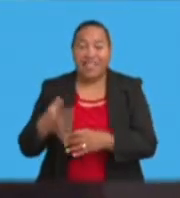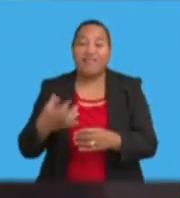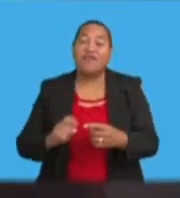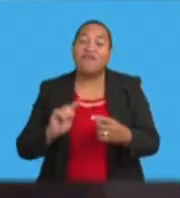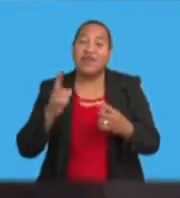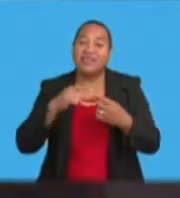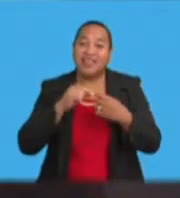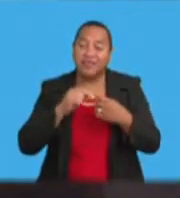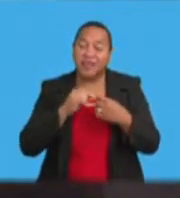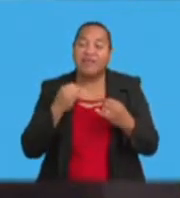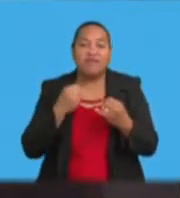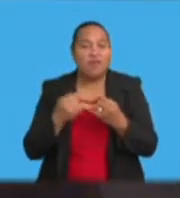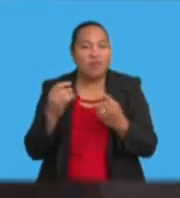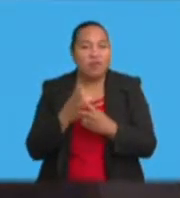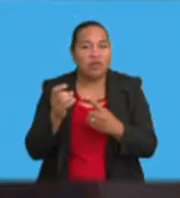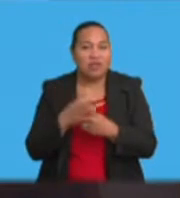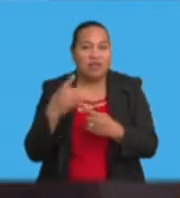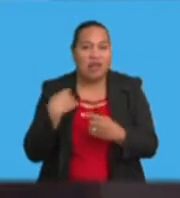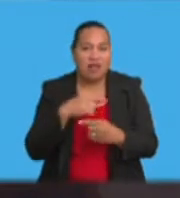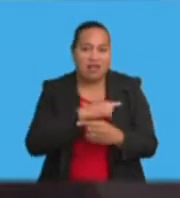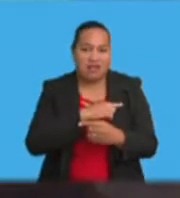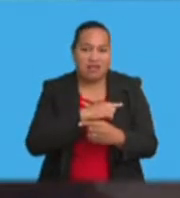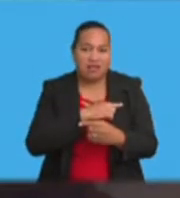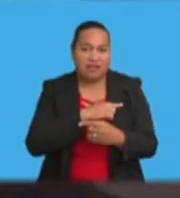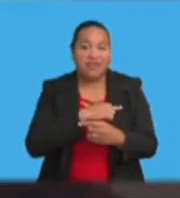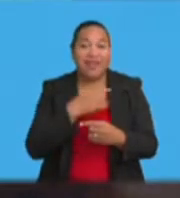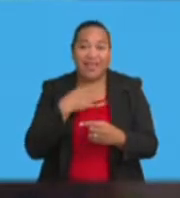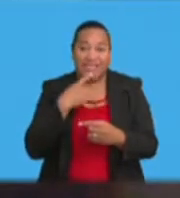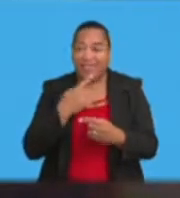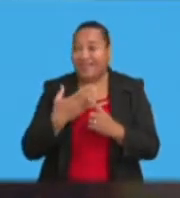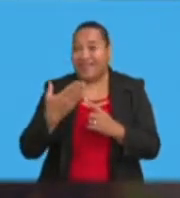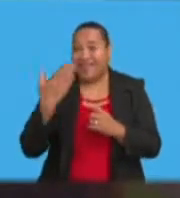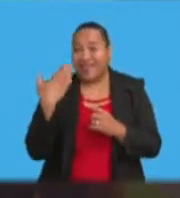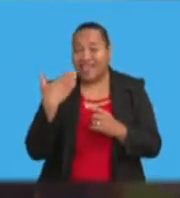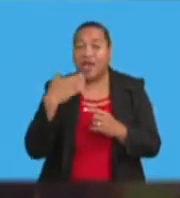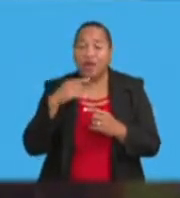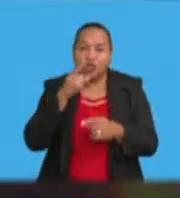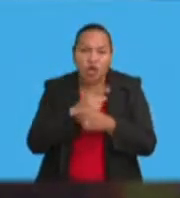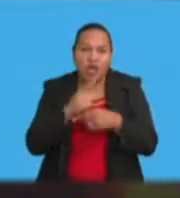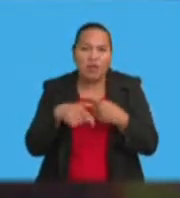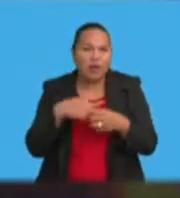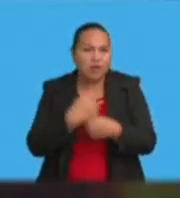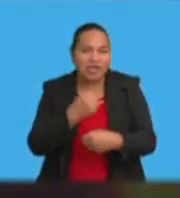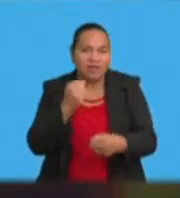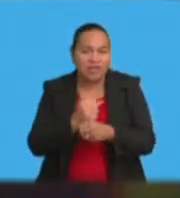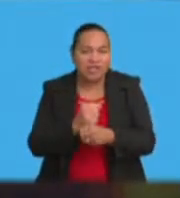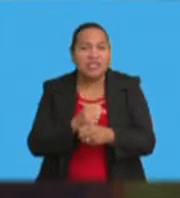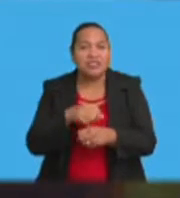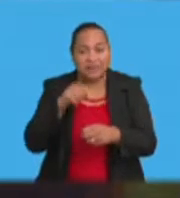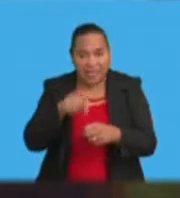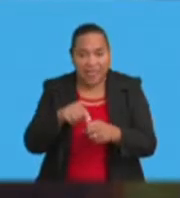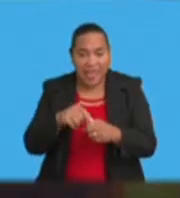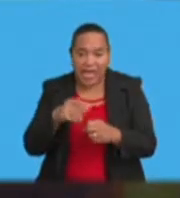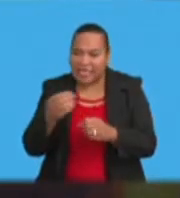that, this is very important for us, because as I mentioned earlier when I'm talking about productivity, key input is people. Key